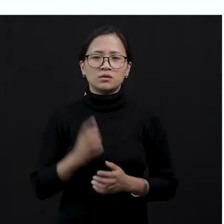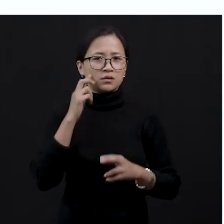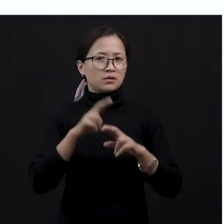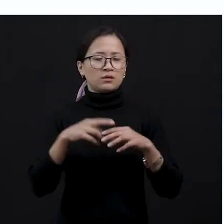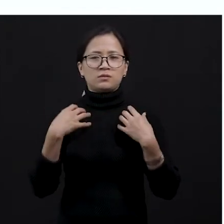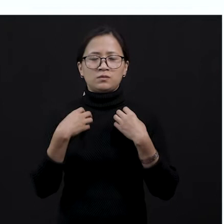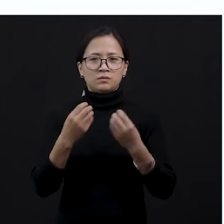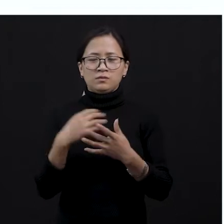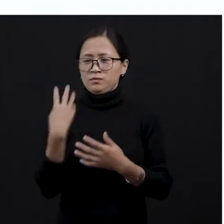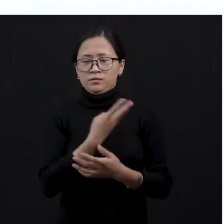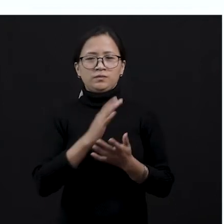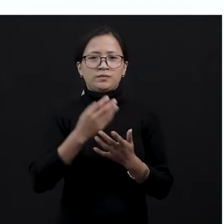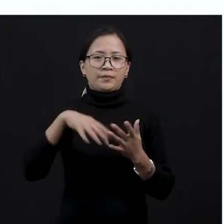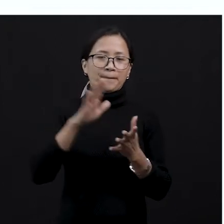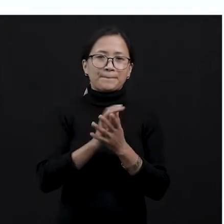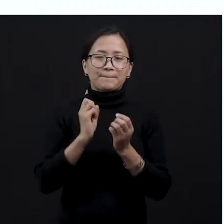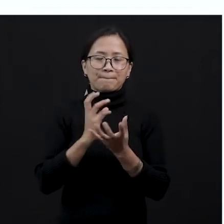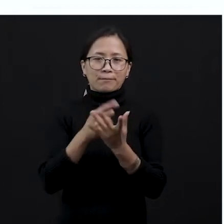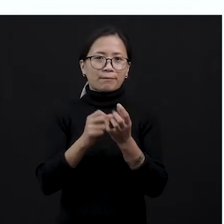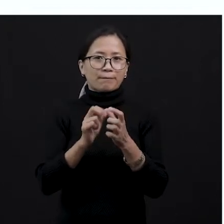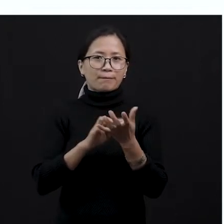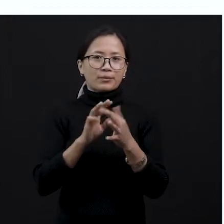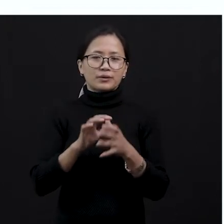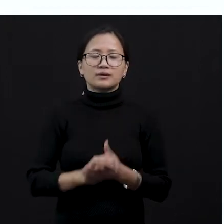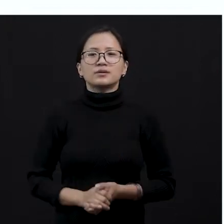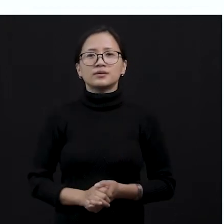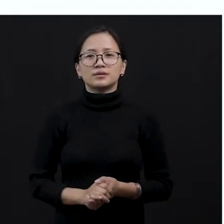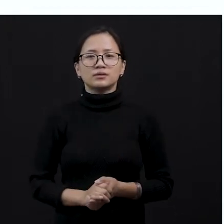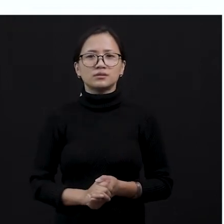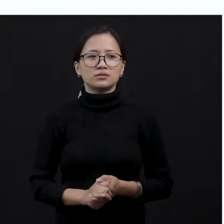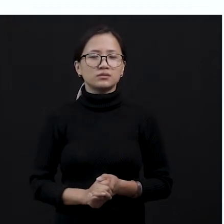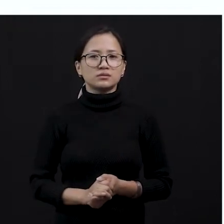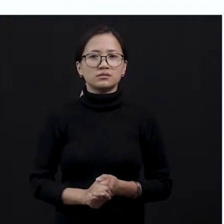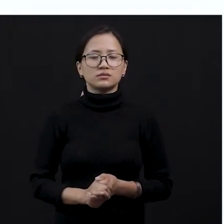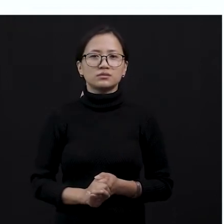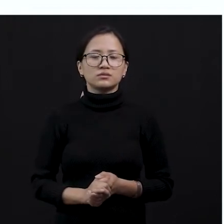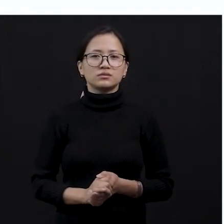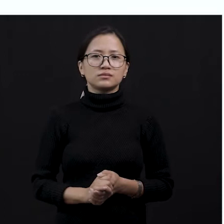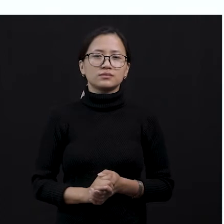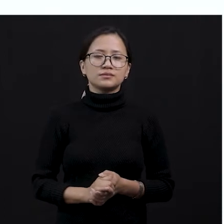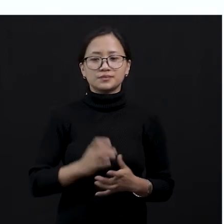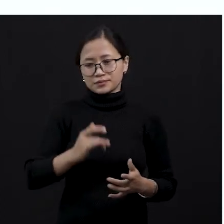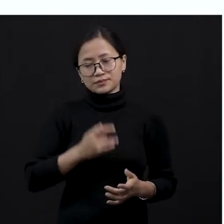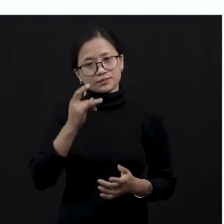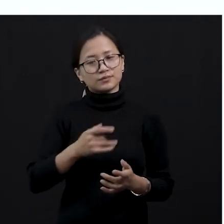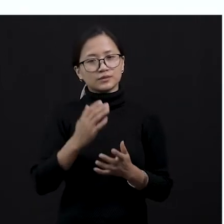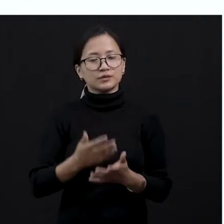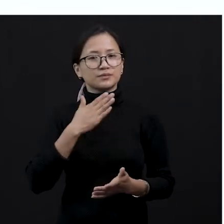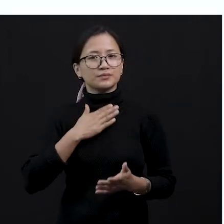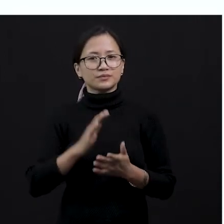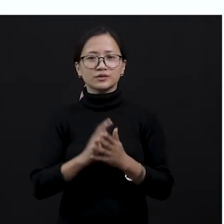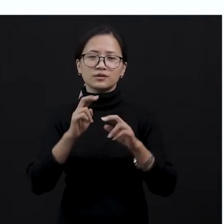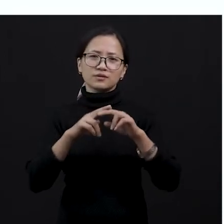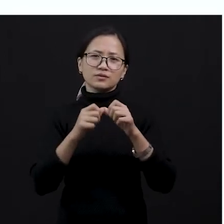were a bird, I will go near the rainbow and let the colors of the rainbow fill my feathers.